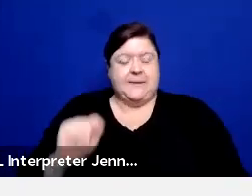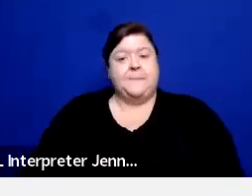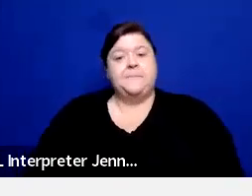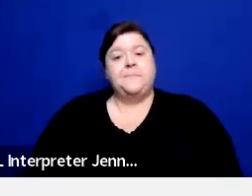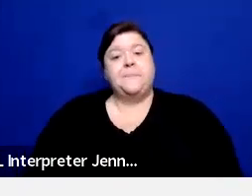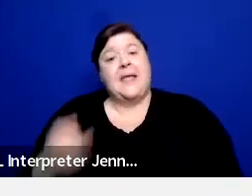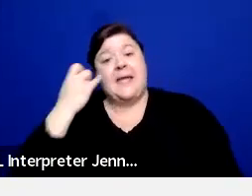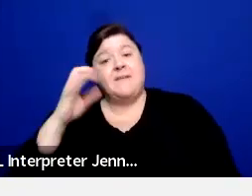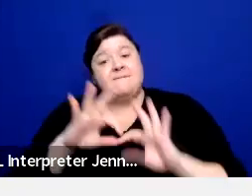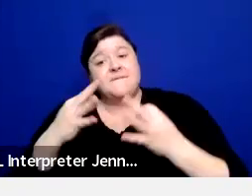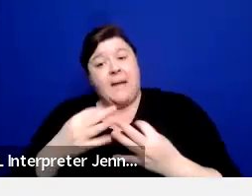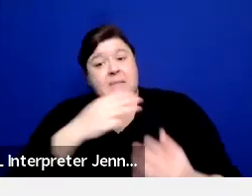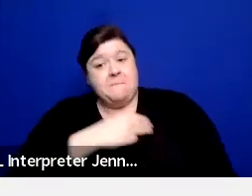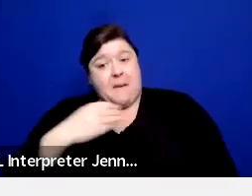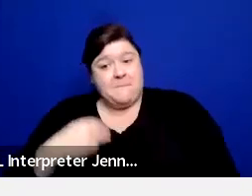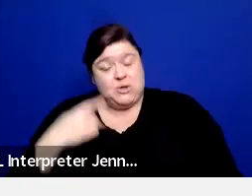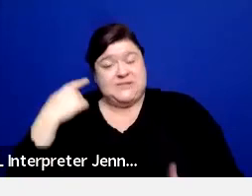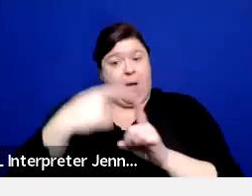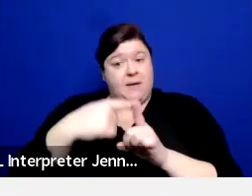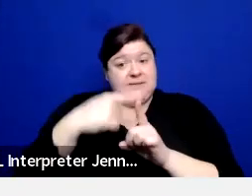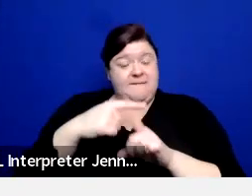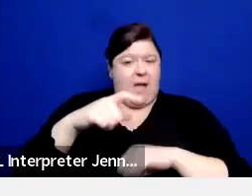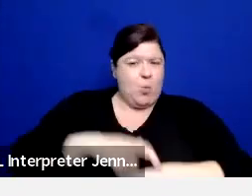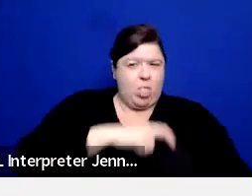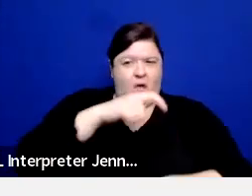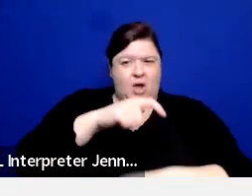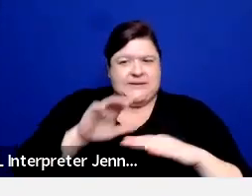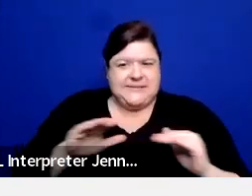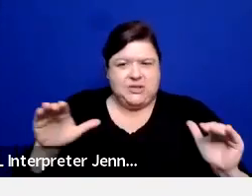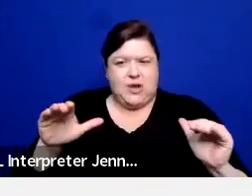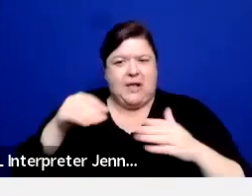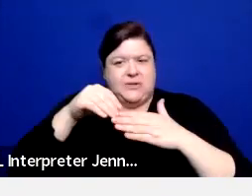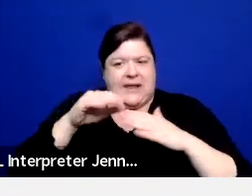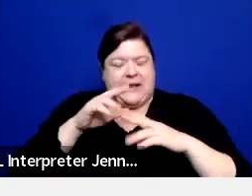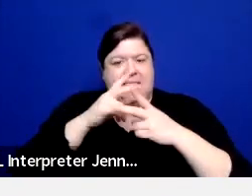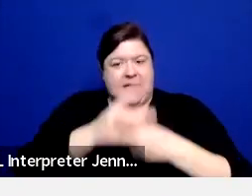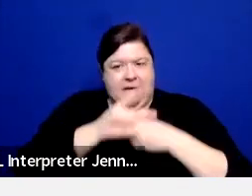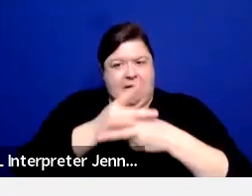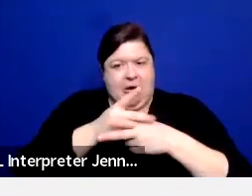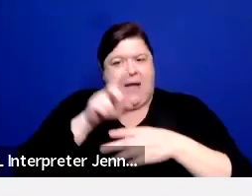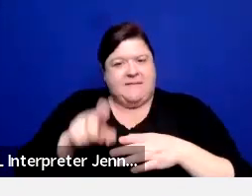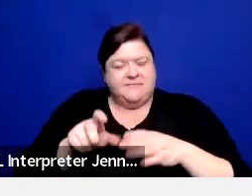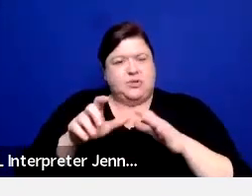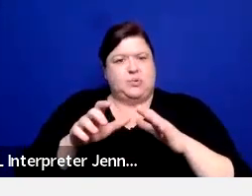family member tests positive, how long does the child in care quarantine?